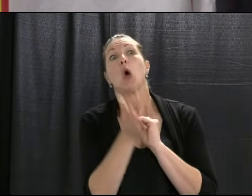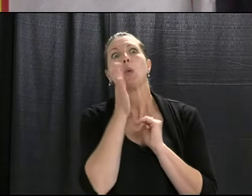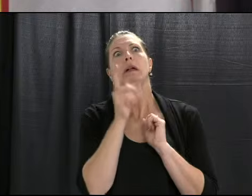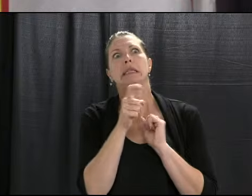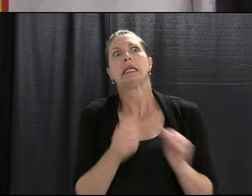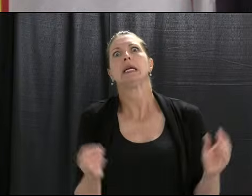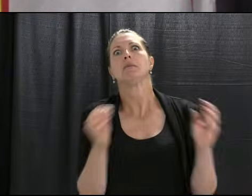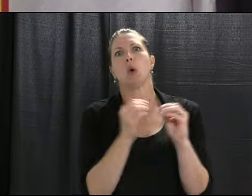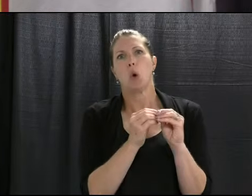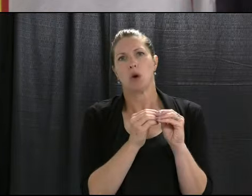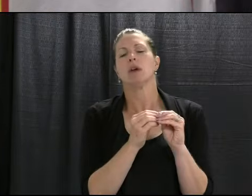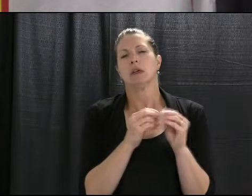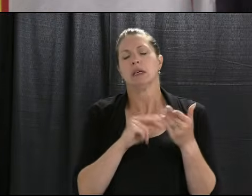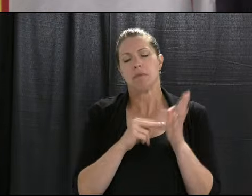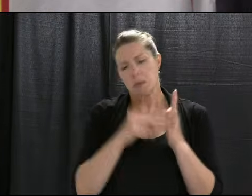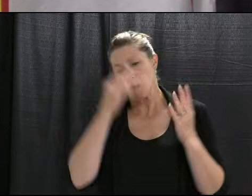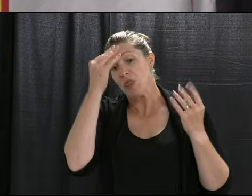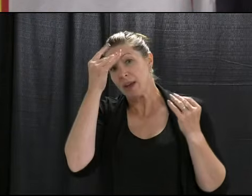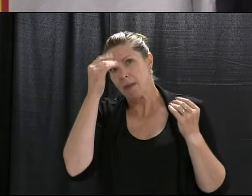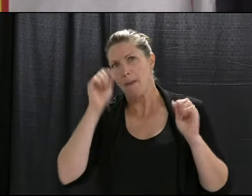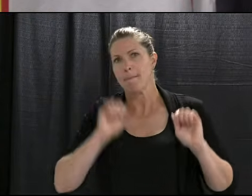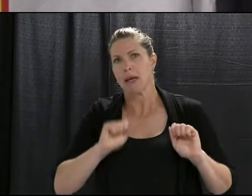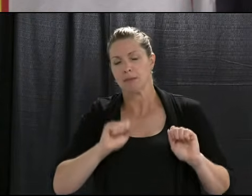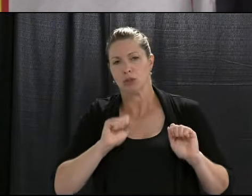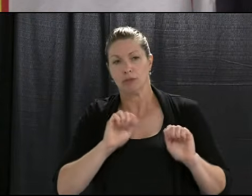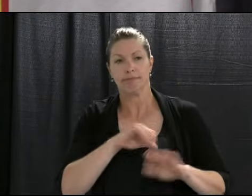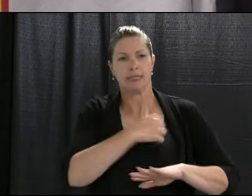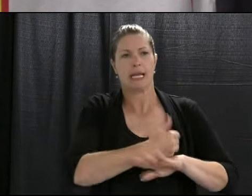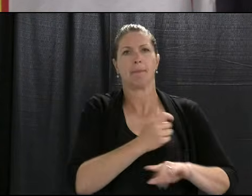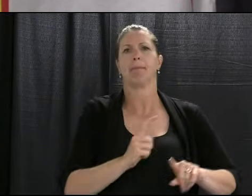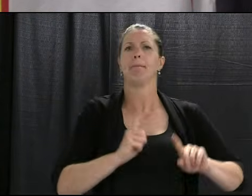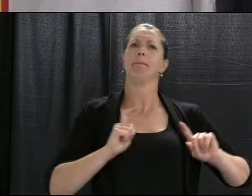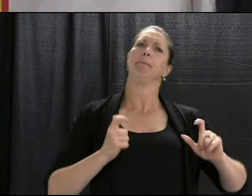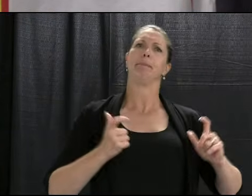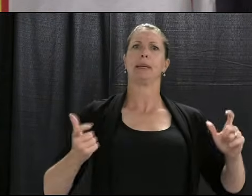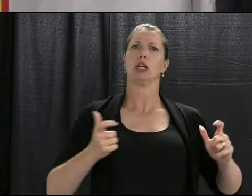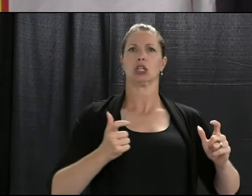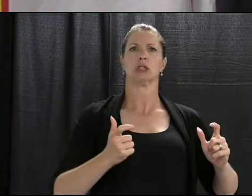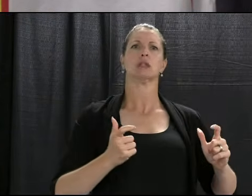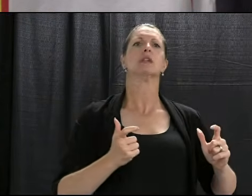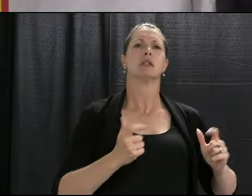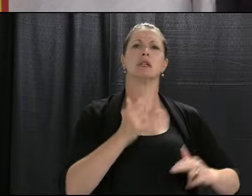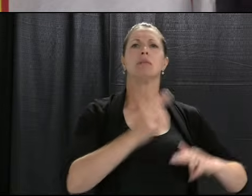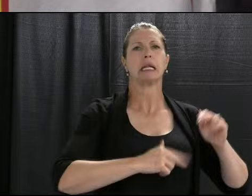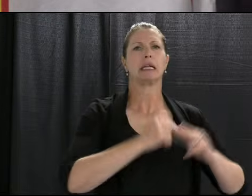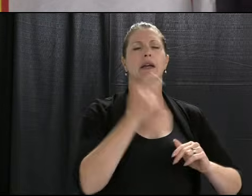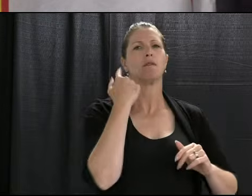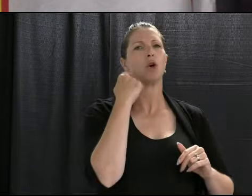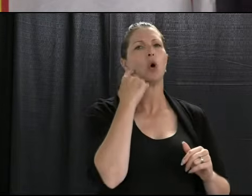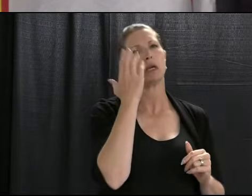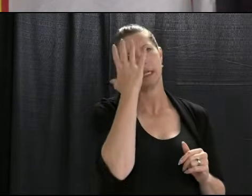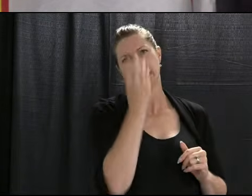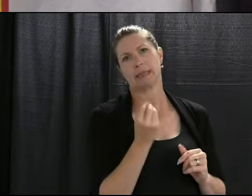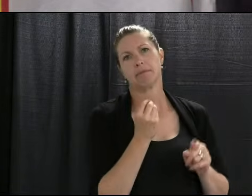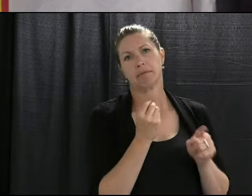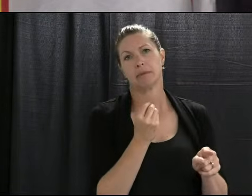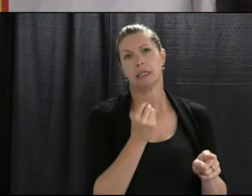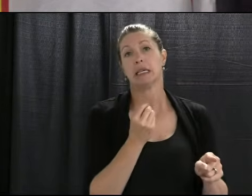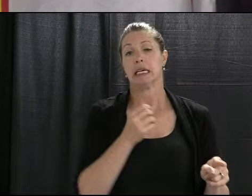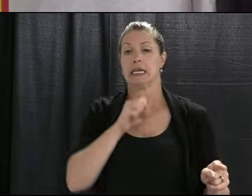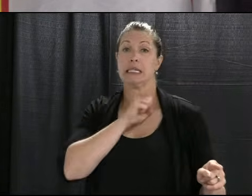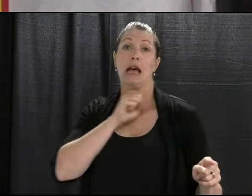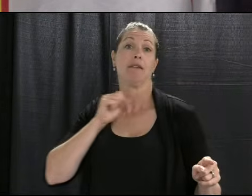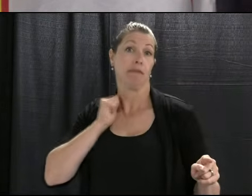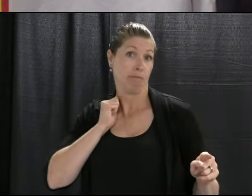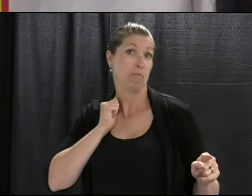for anybody who has uncertainty about where they're going to rest their head tonight. The Salvation Army kind of